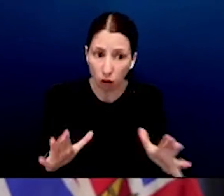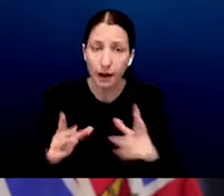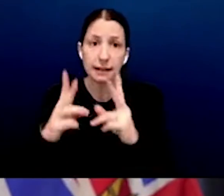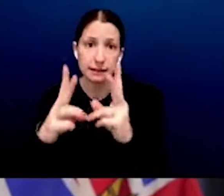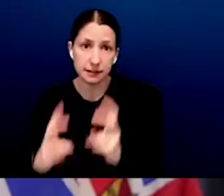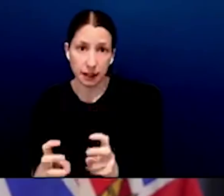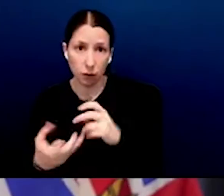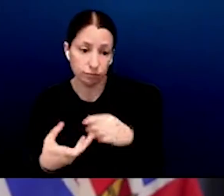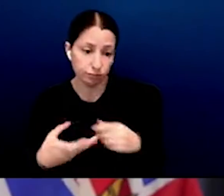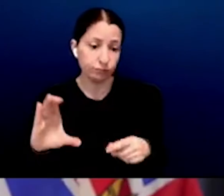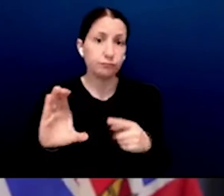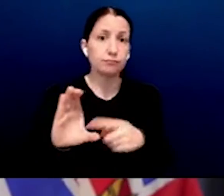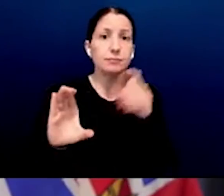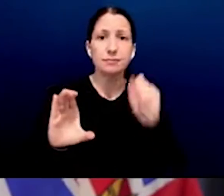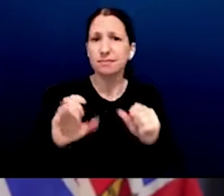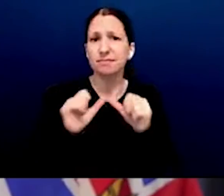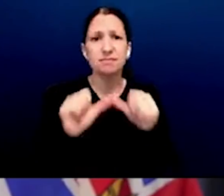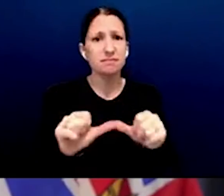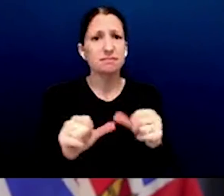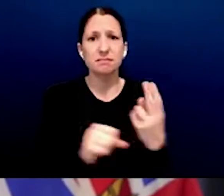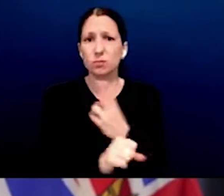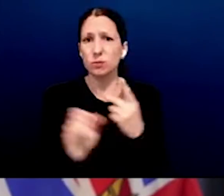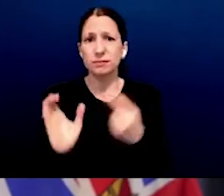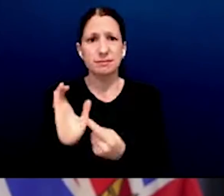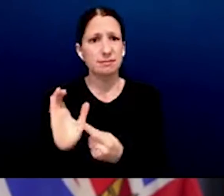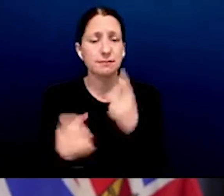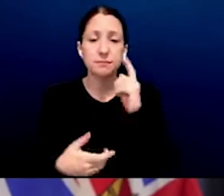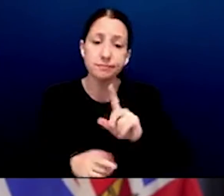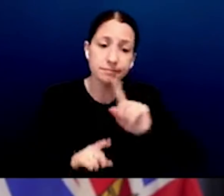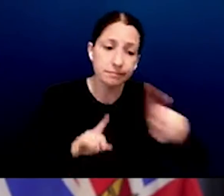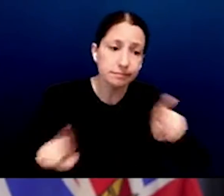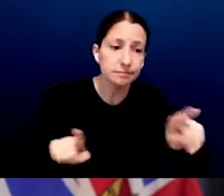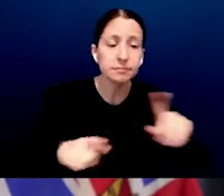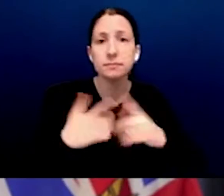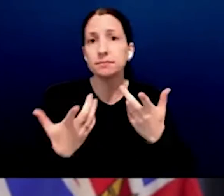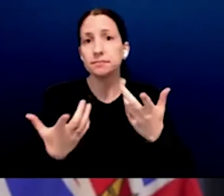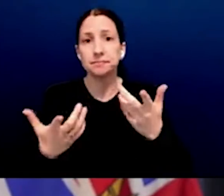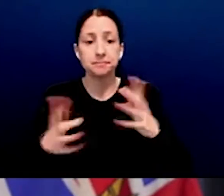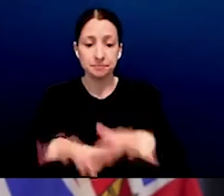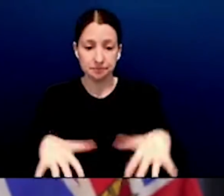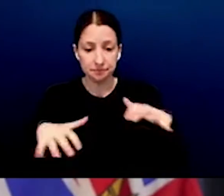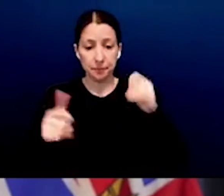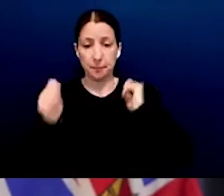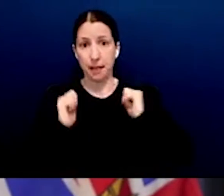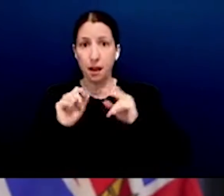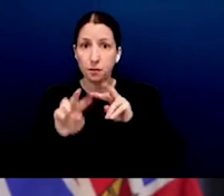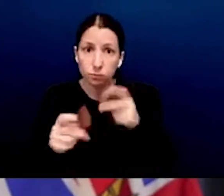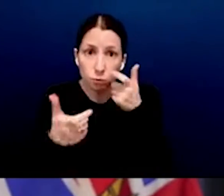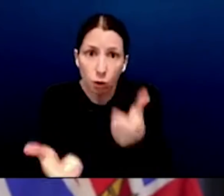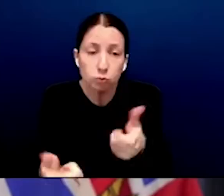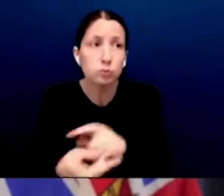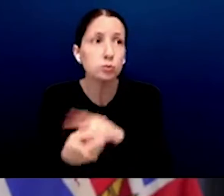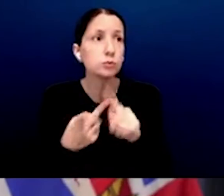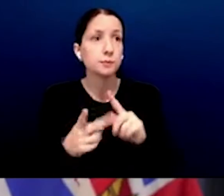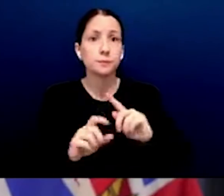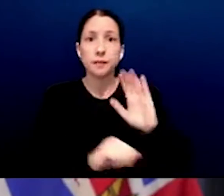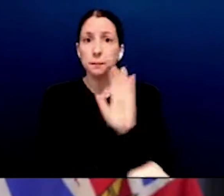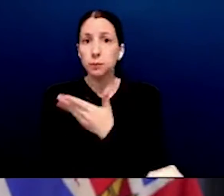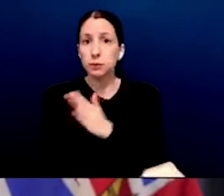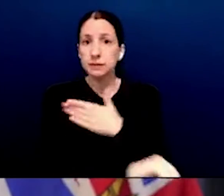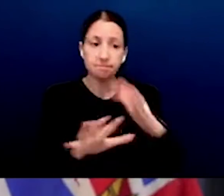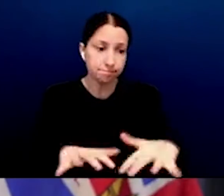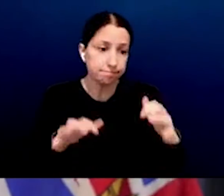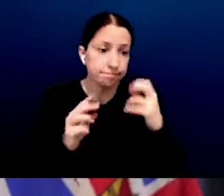card can continue to go to the play, can continue to go to a concert, go out for dinner with some friends. If you want